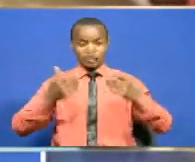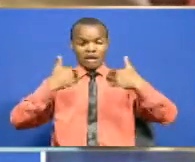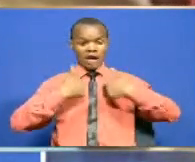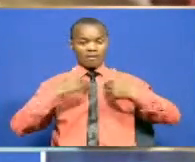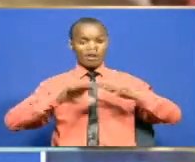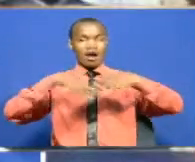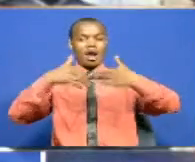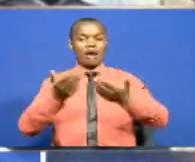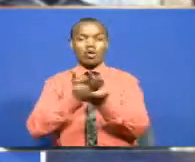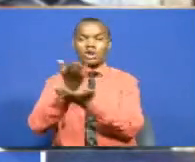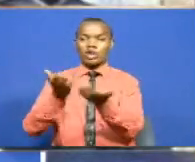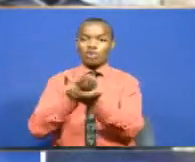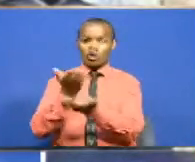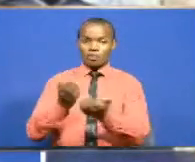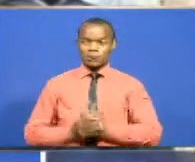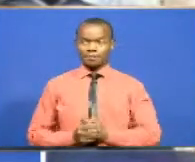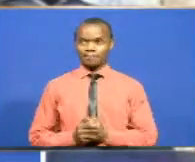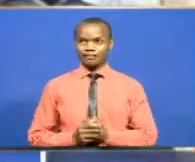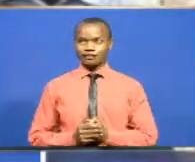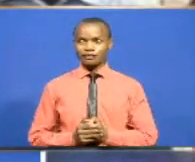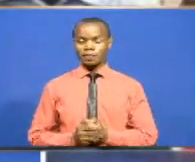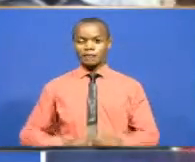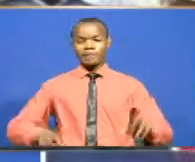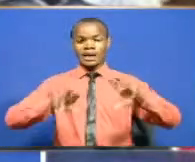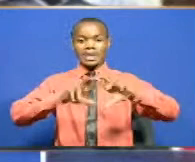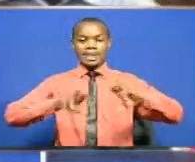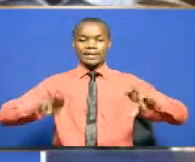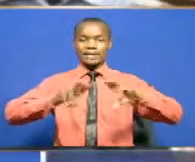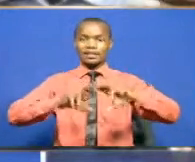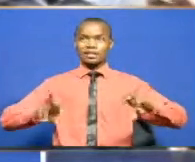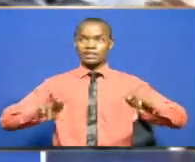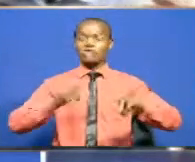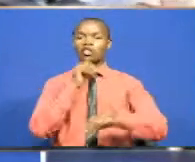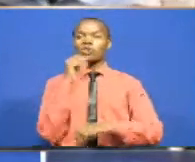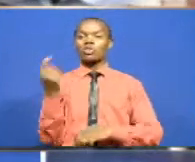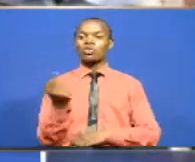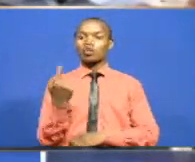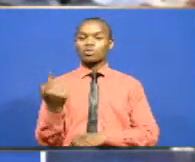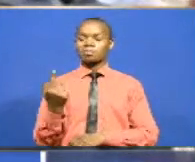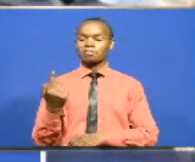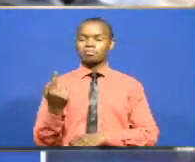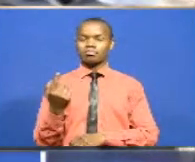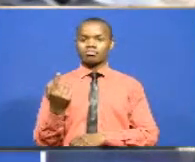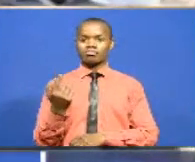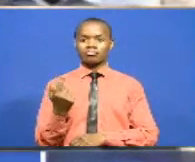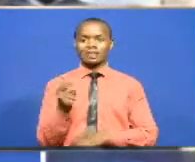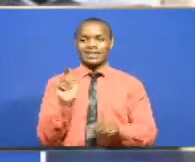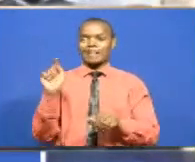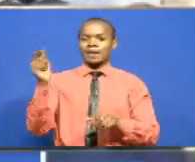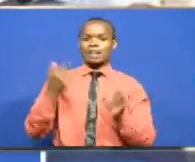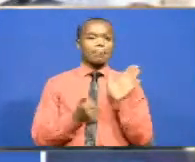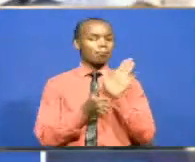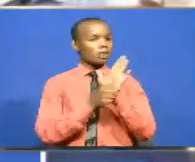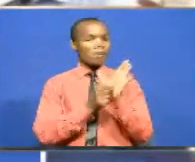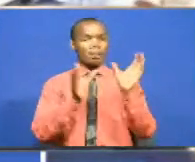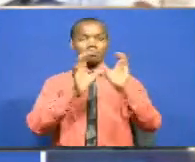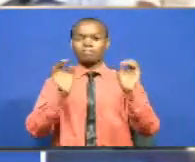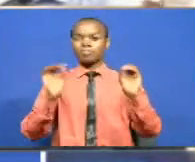economic recovery. Research must now stop being a Kenyan issue. It must be